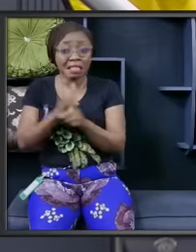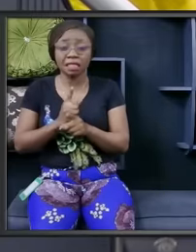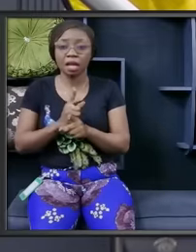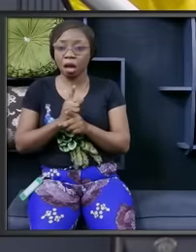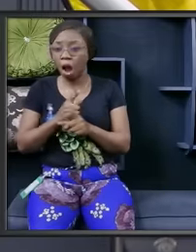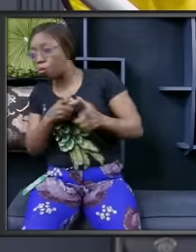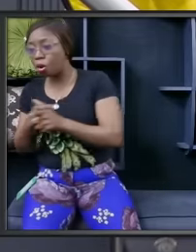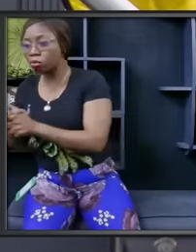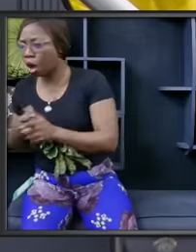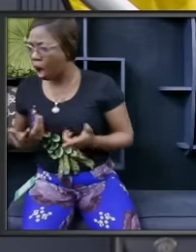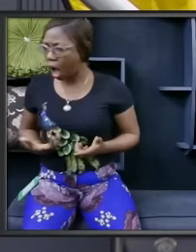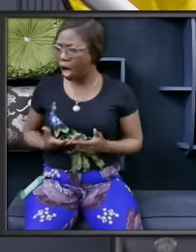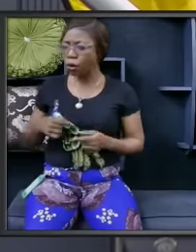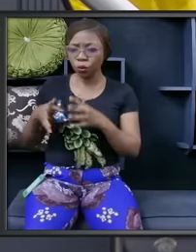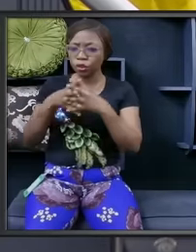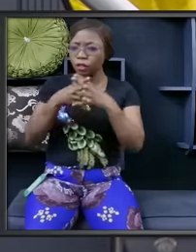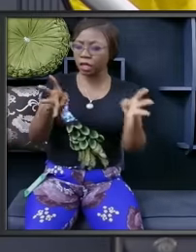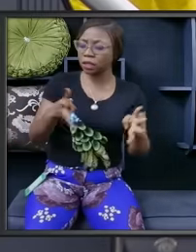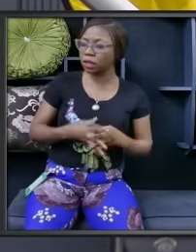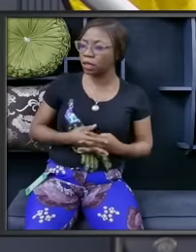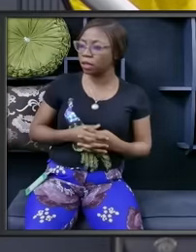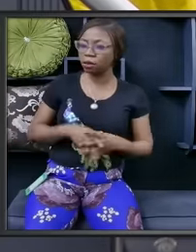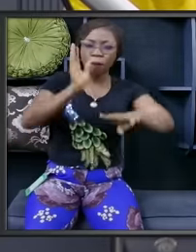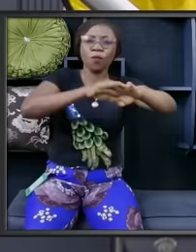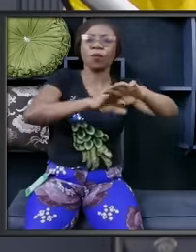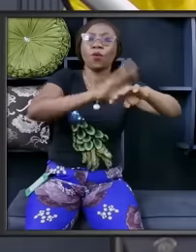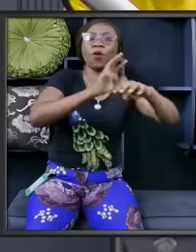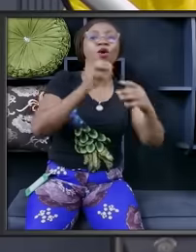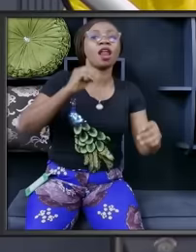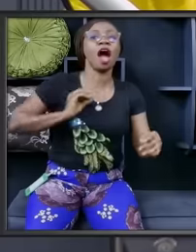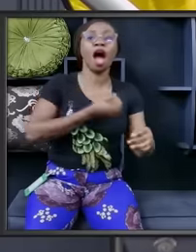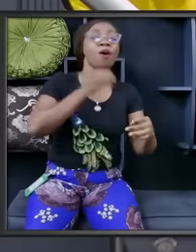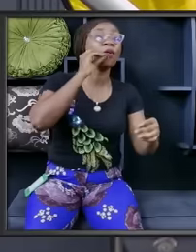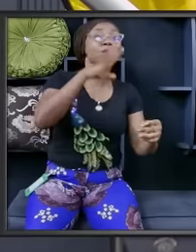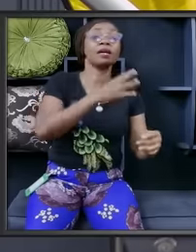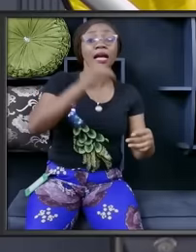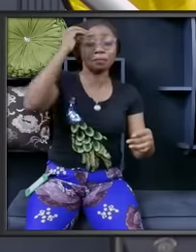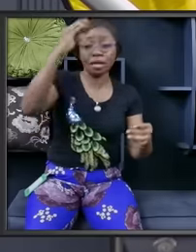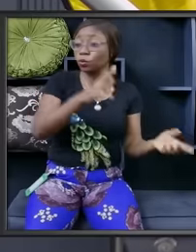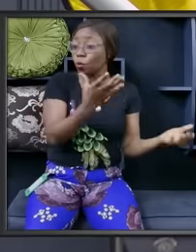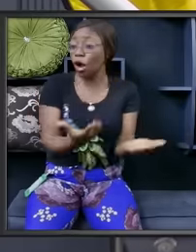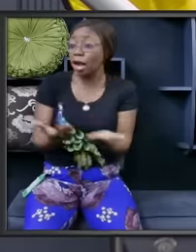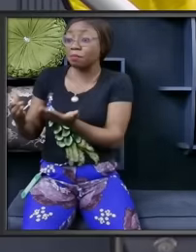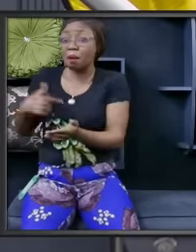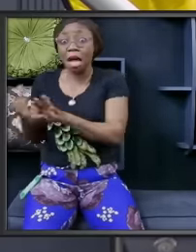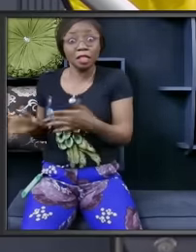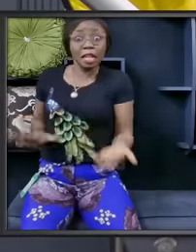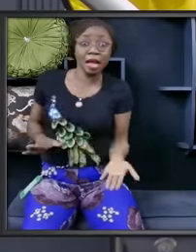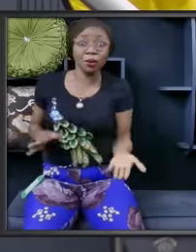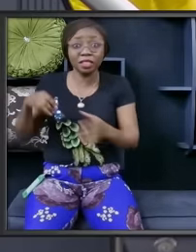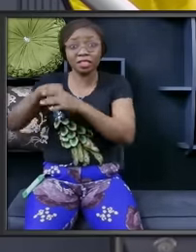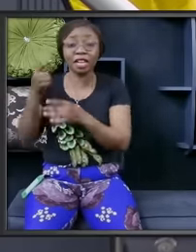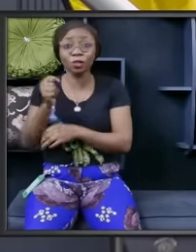out. Go for gate, his stepsister. Go call our women. And men made them come carry me. Say, I don't die inside the